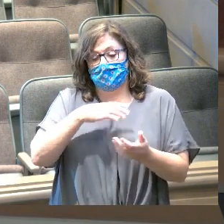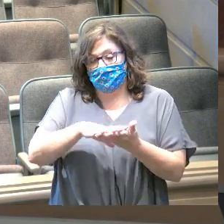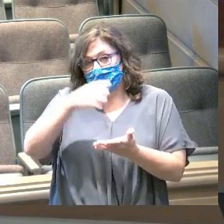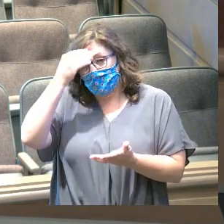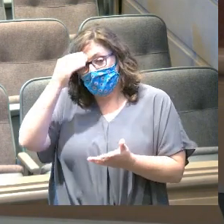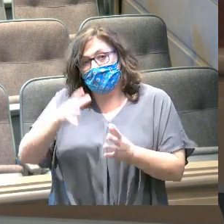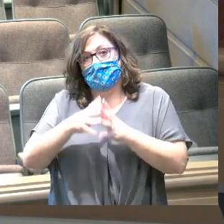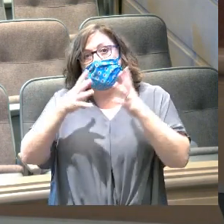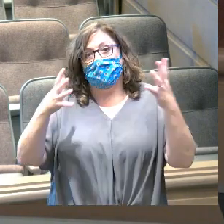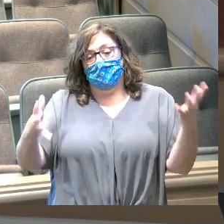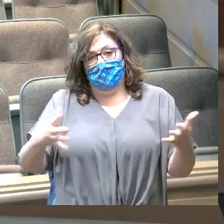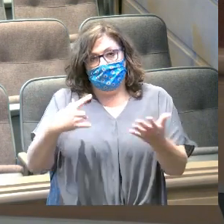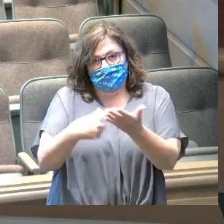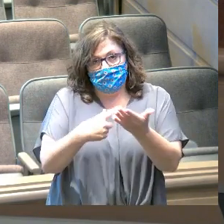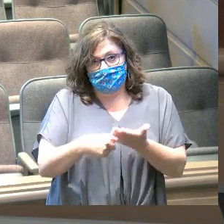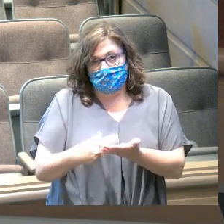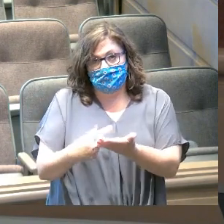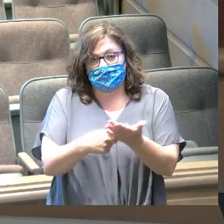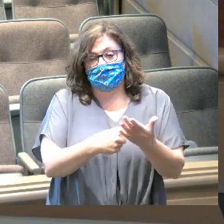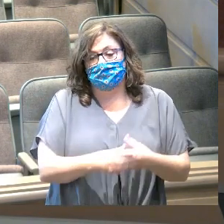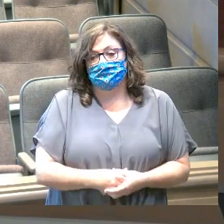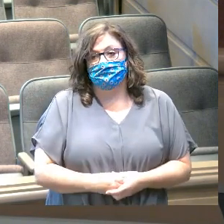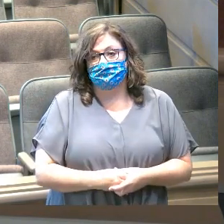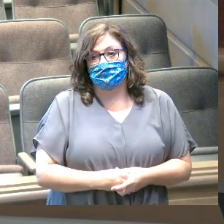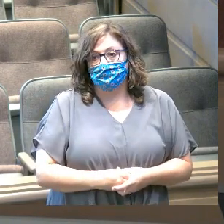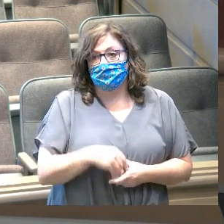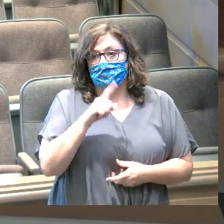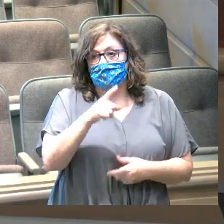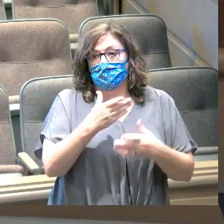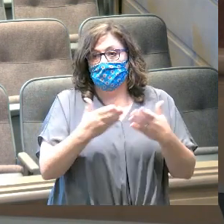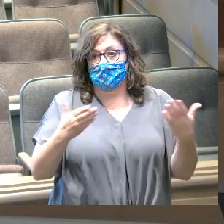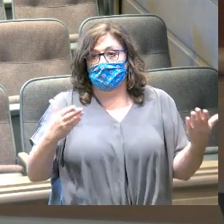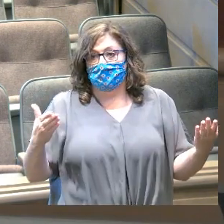these discussions. One thing that came up today is